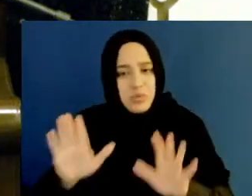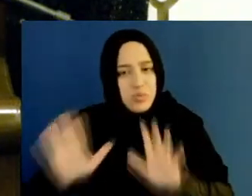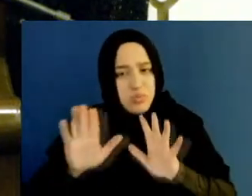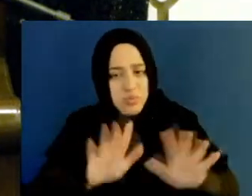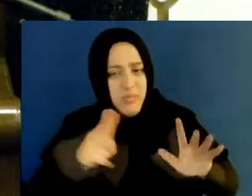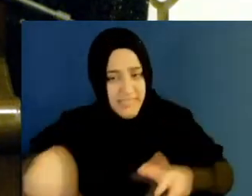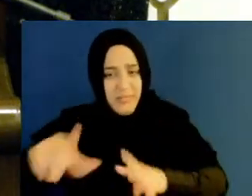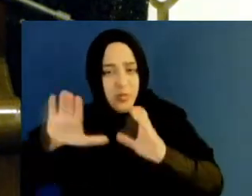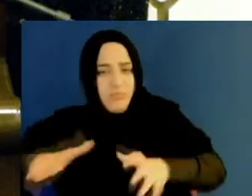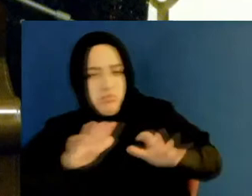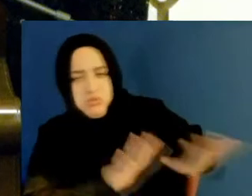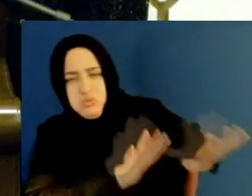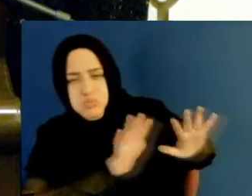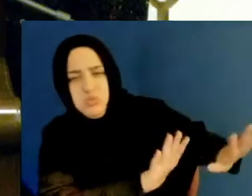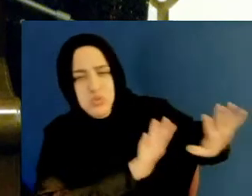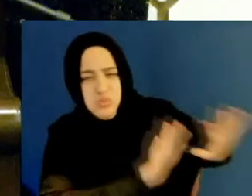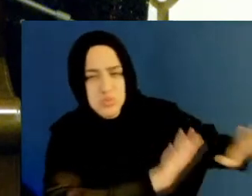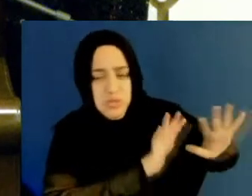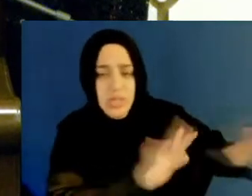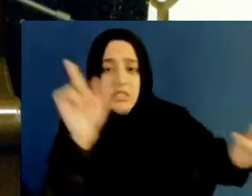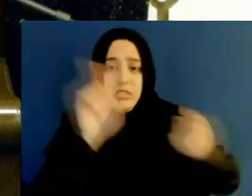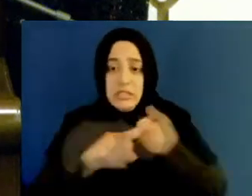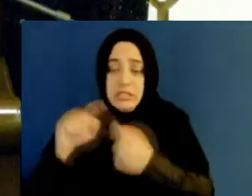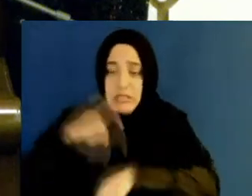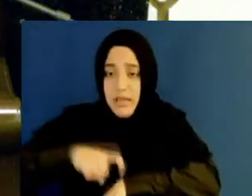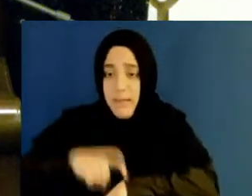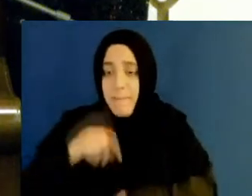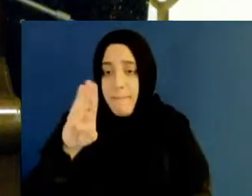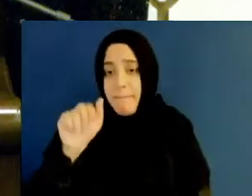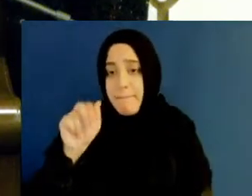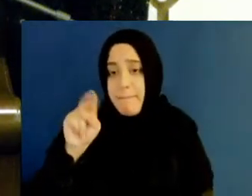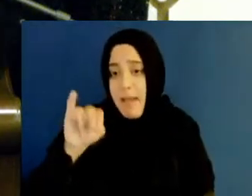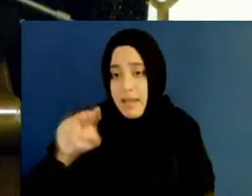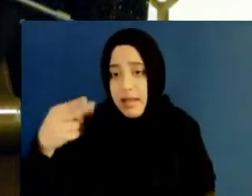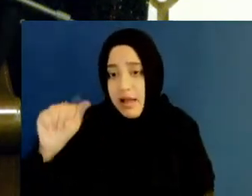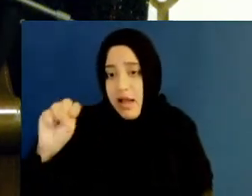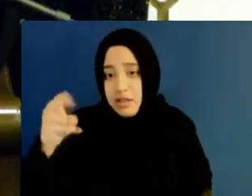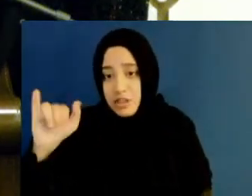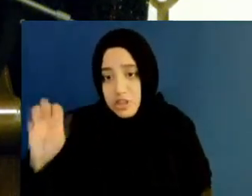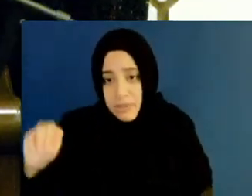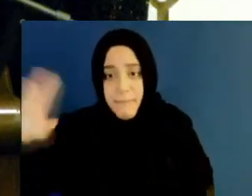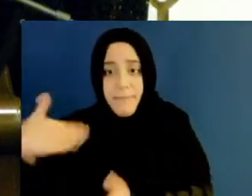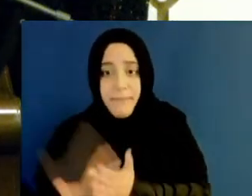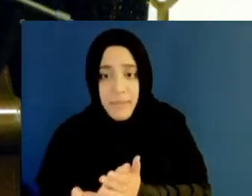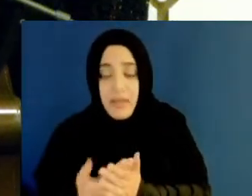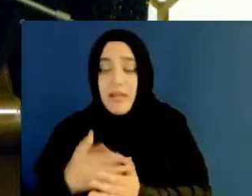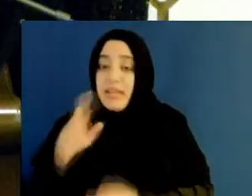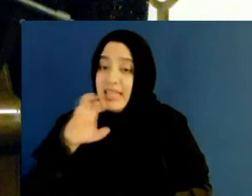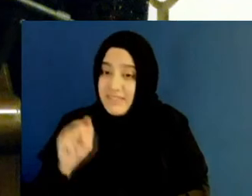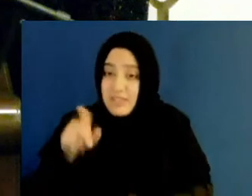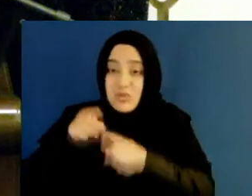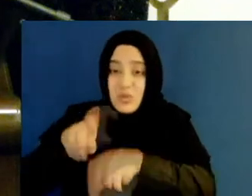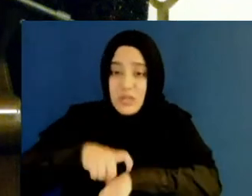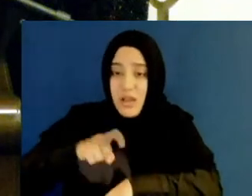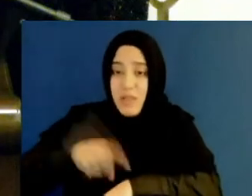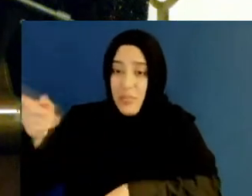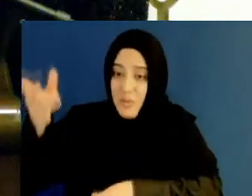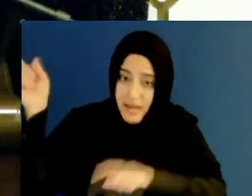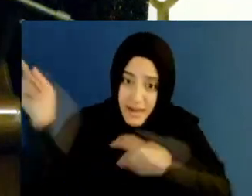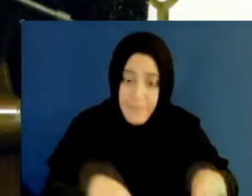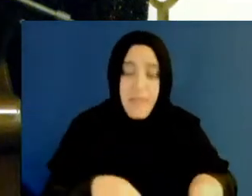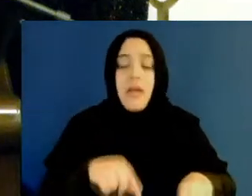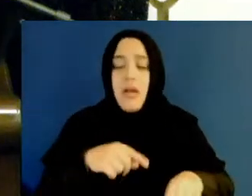Bani Hashim came. And even within the Bani Hashim, there are those who went in single combats and there are those from the Bani Hashim who